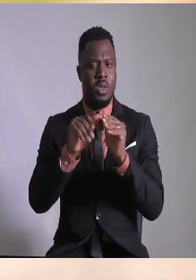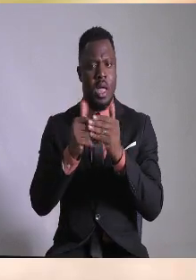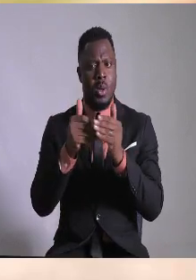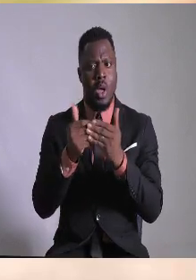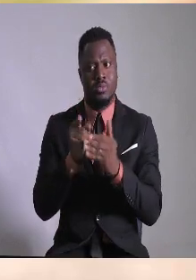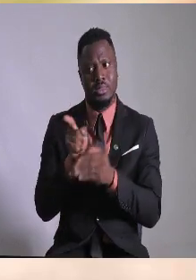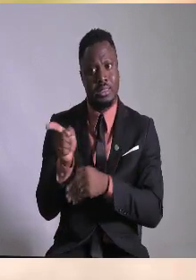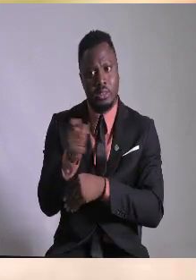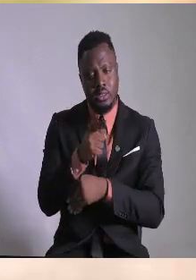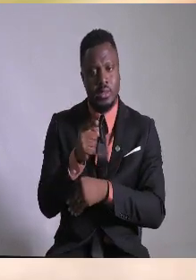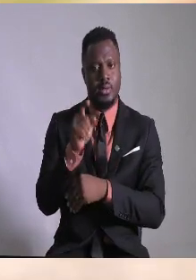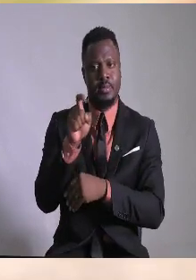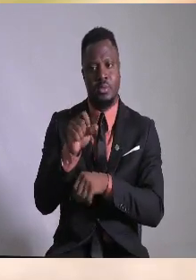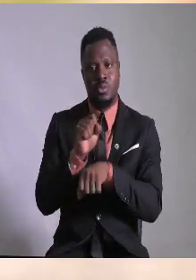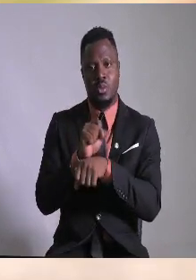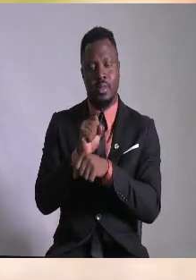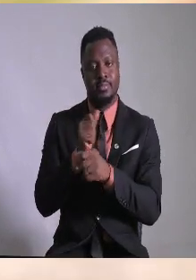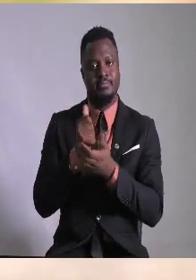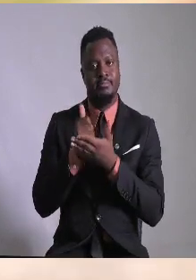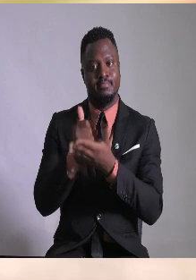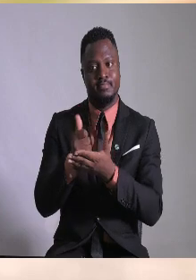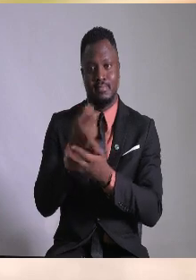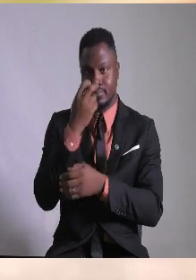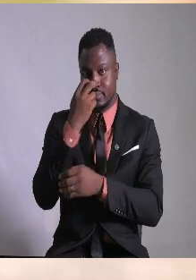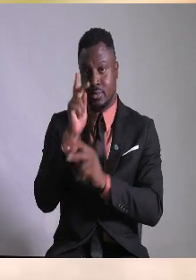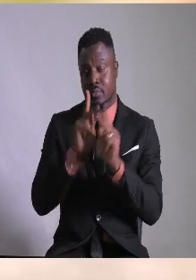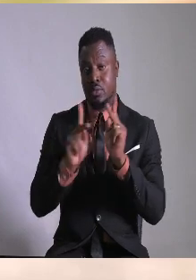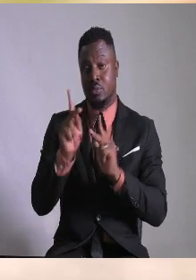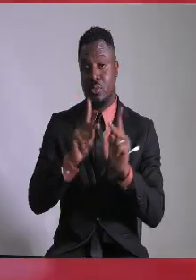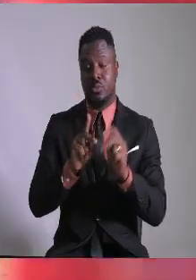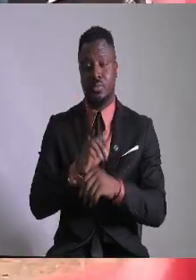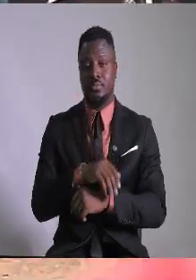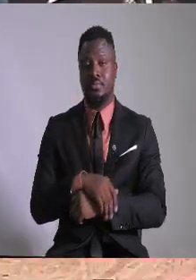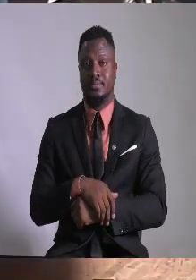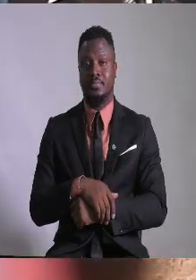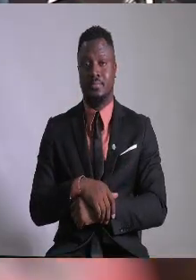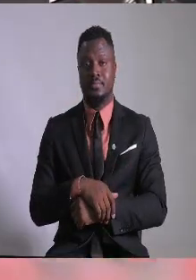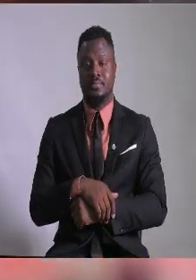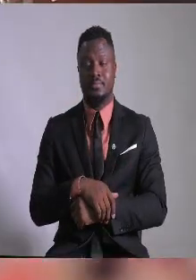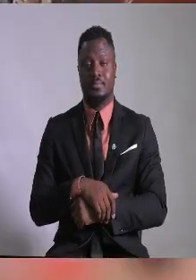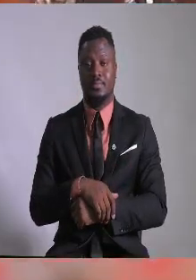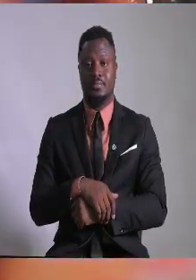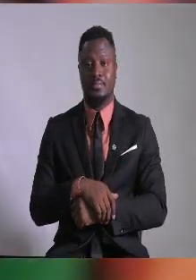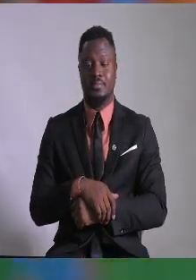on how they should work towards the blind people.